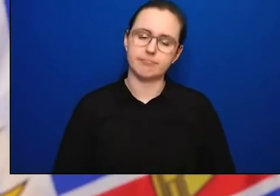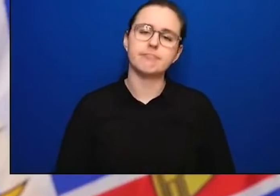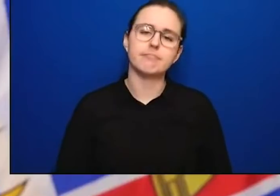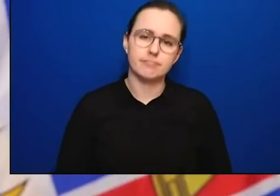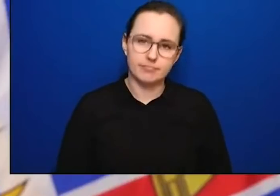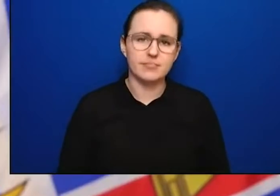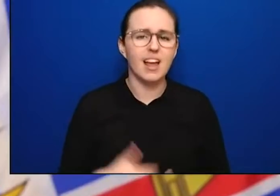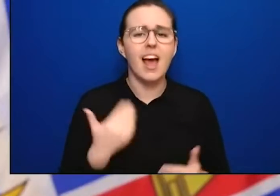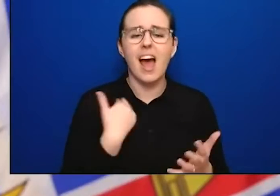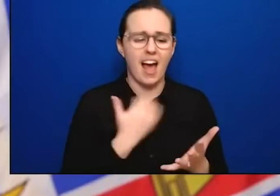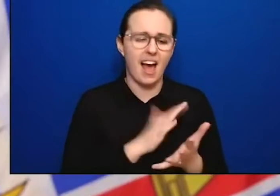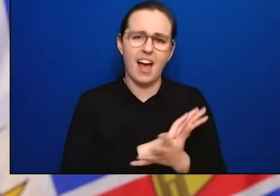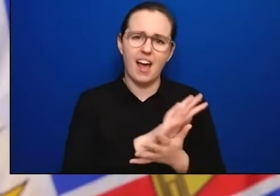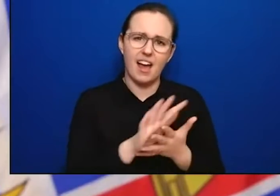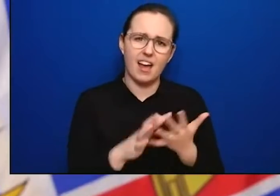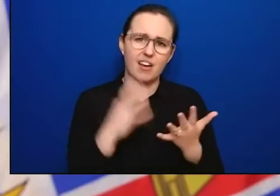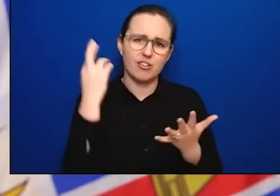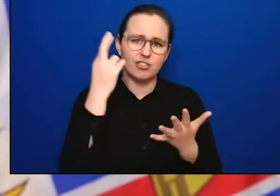but